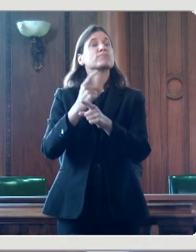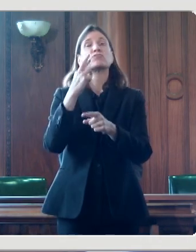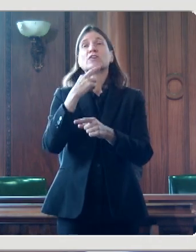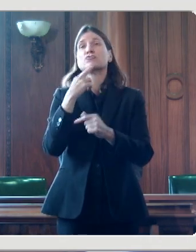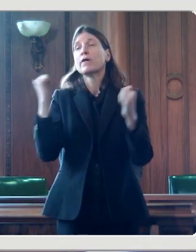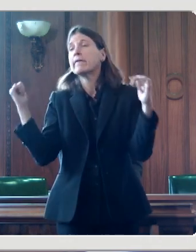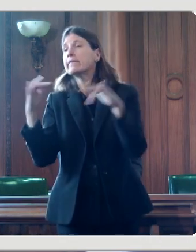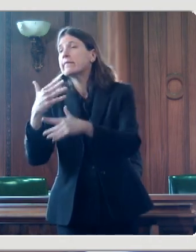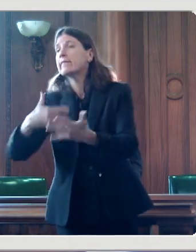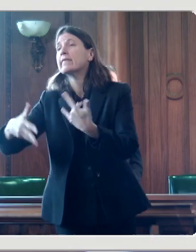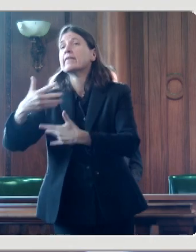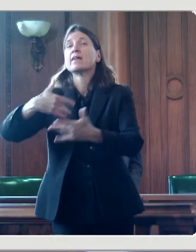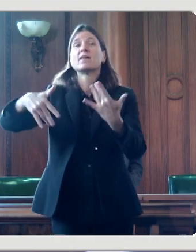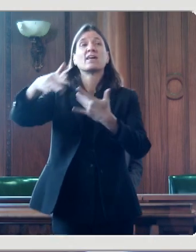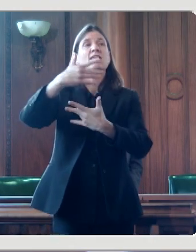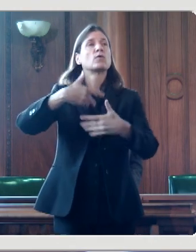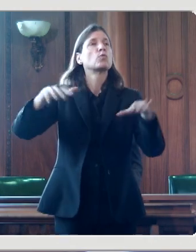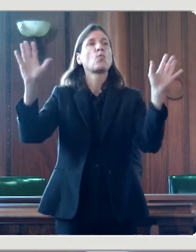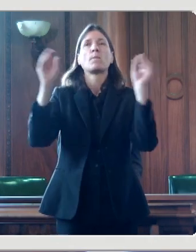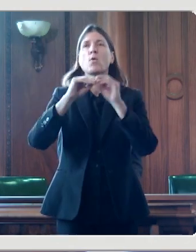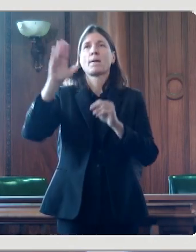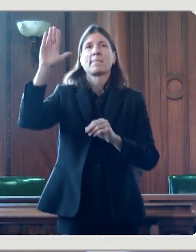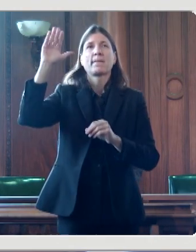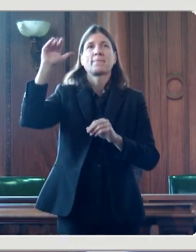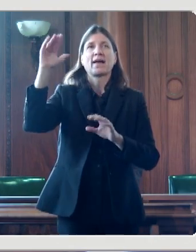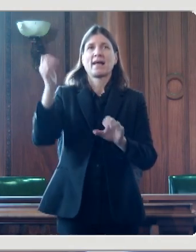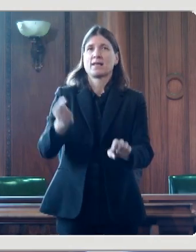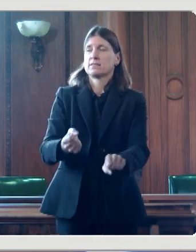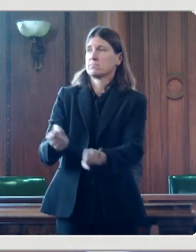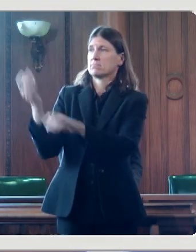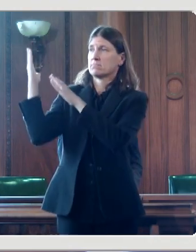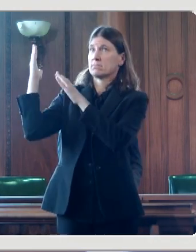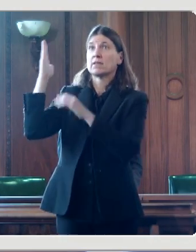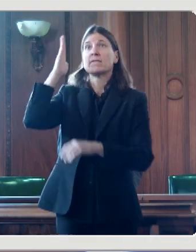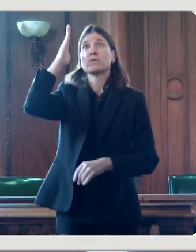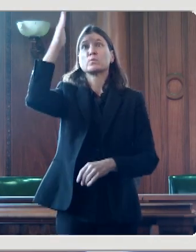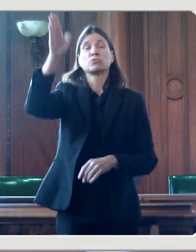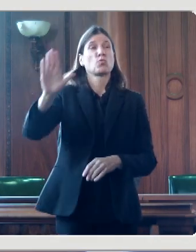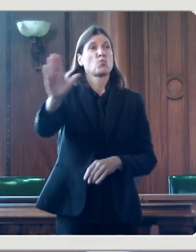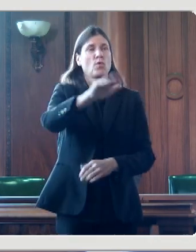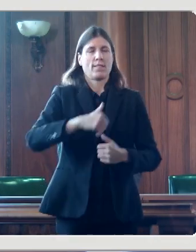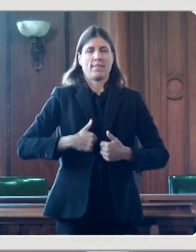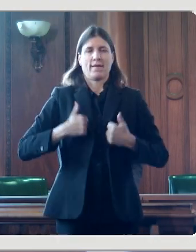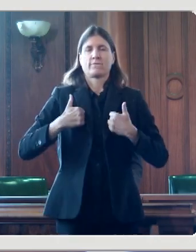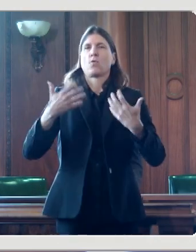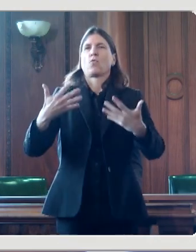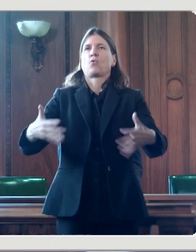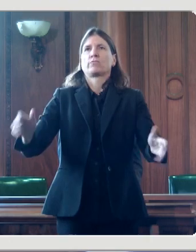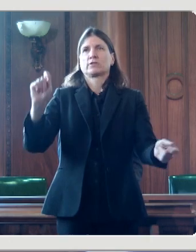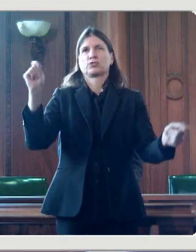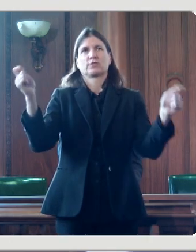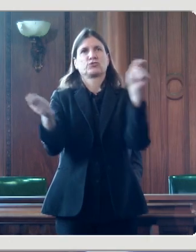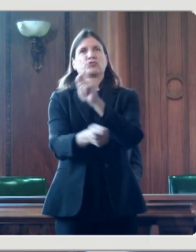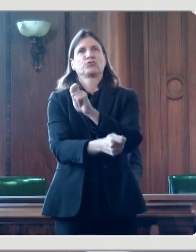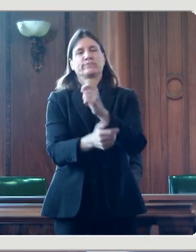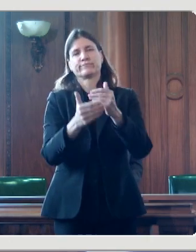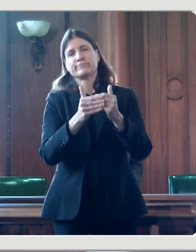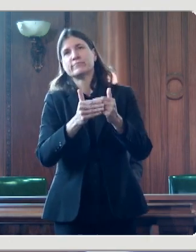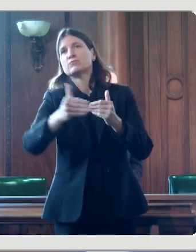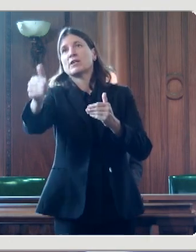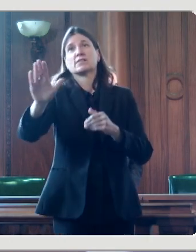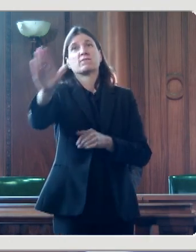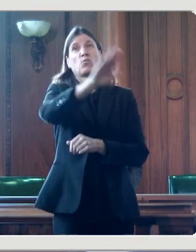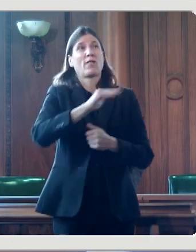months for us still to figure out what the new normal in 2021 is going to be. But I believe that we